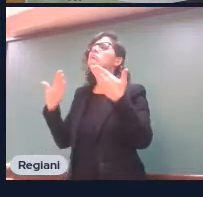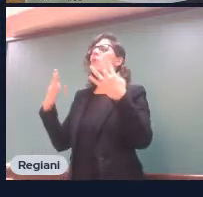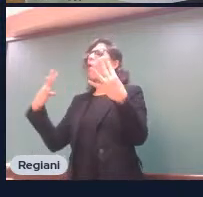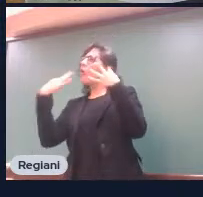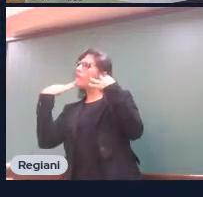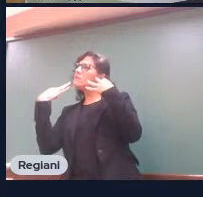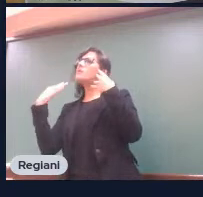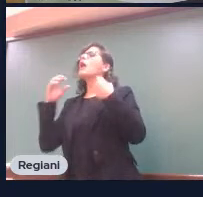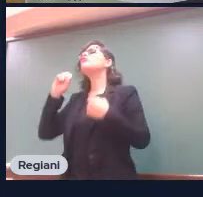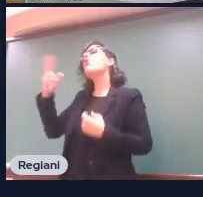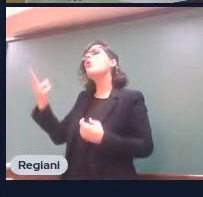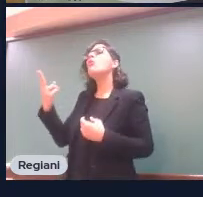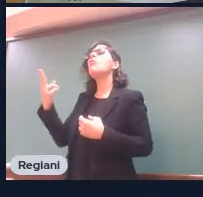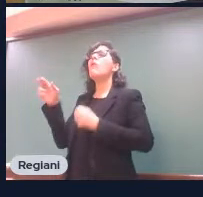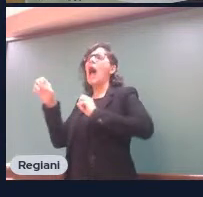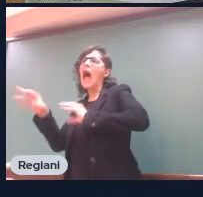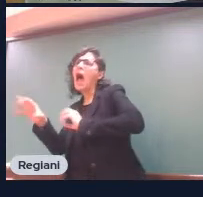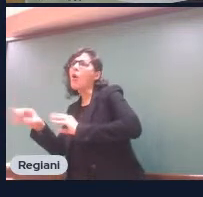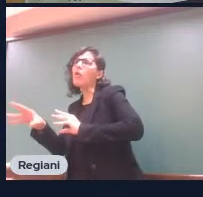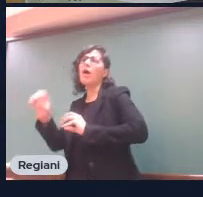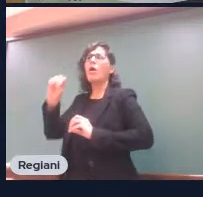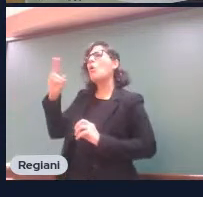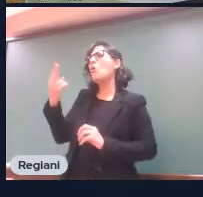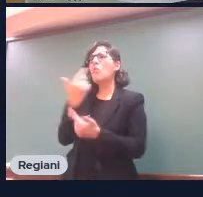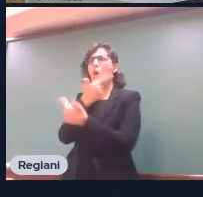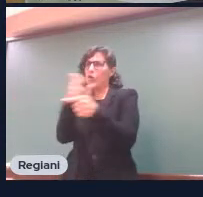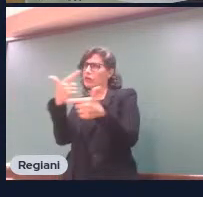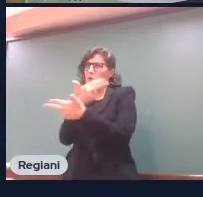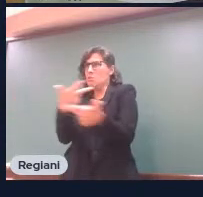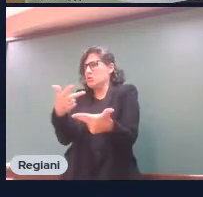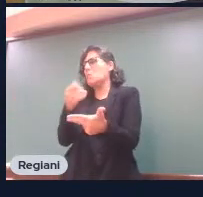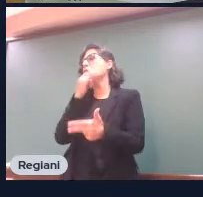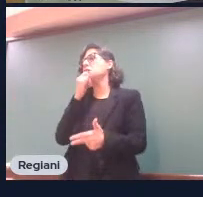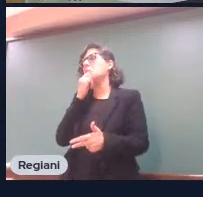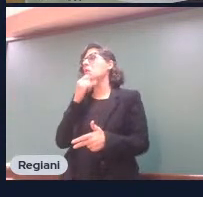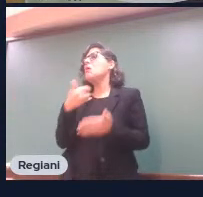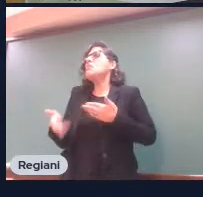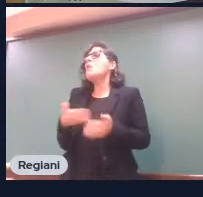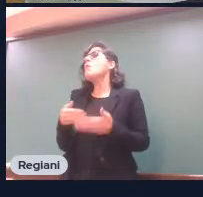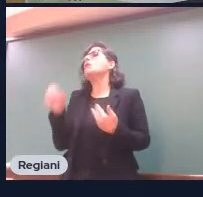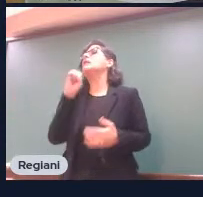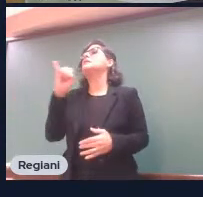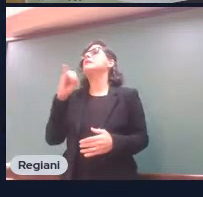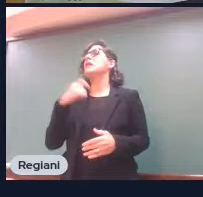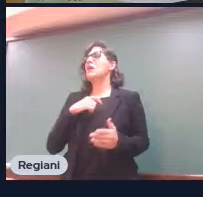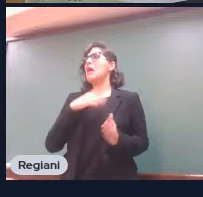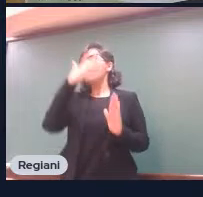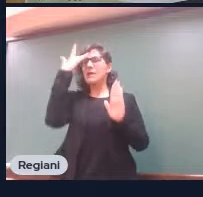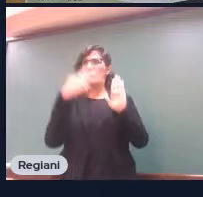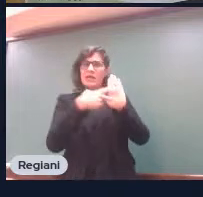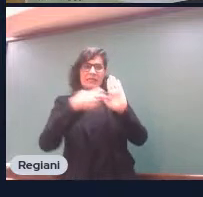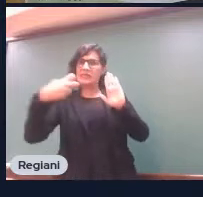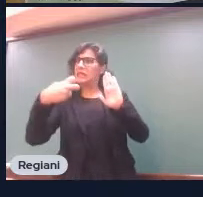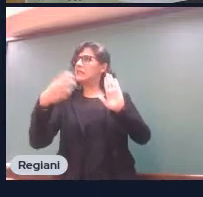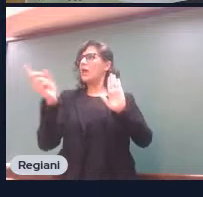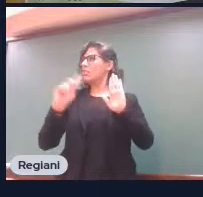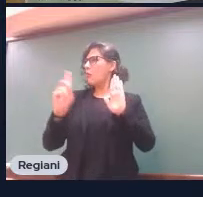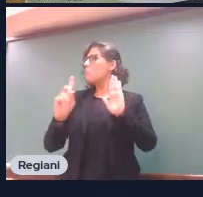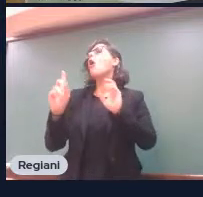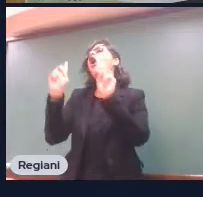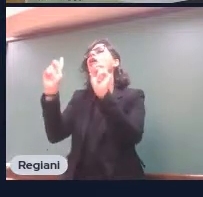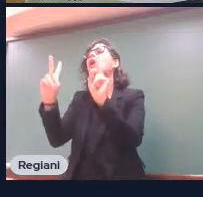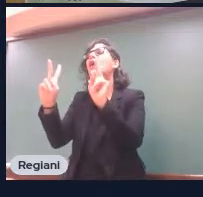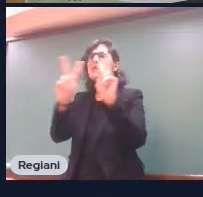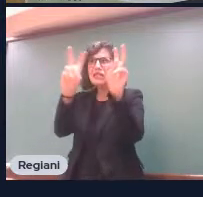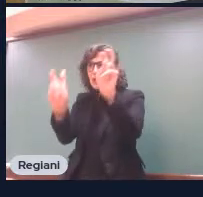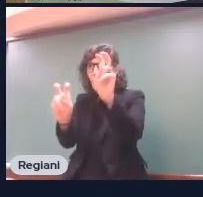people read it or not. The reason he just gave, and you may have seen it flashing there, is it is also used in teaching. Some articles are